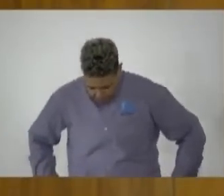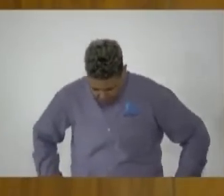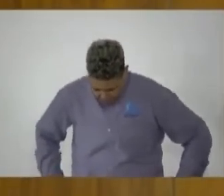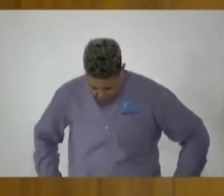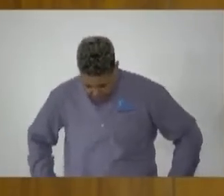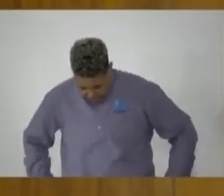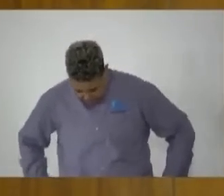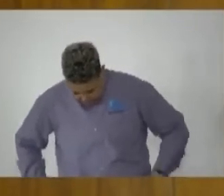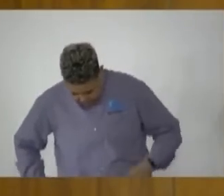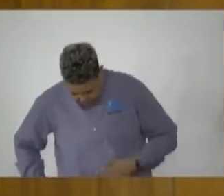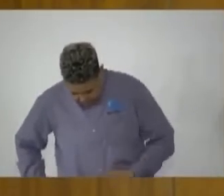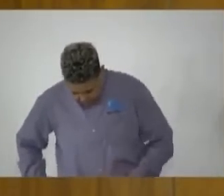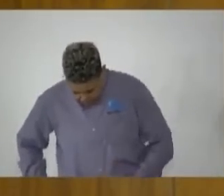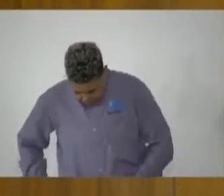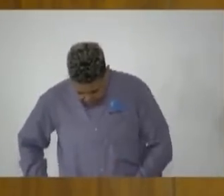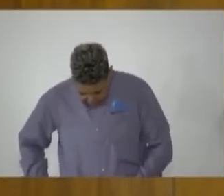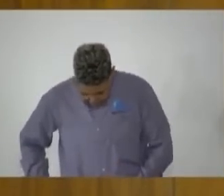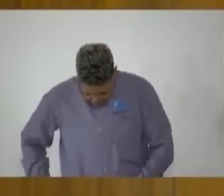that